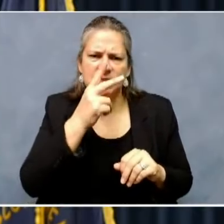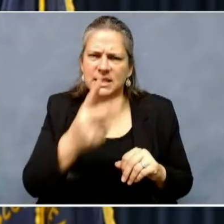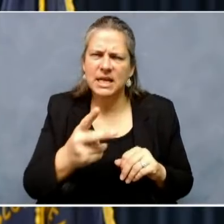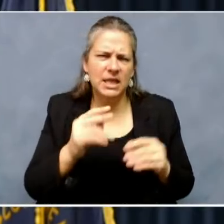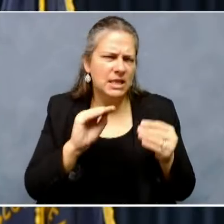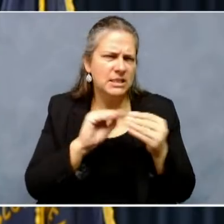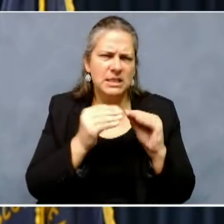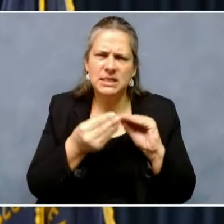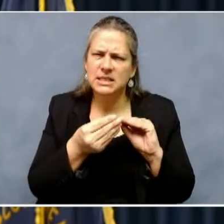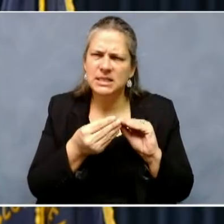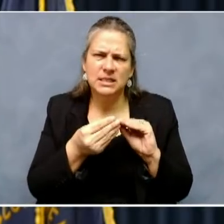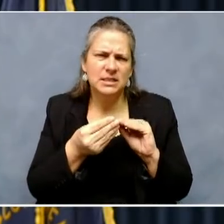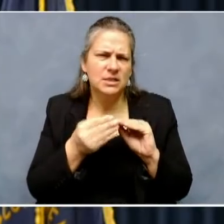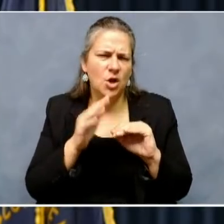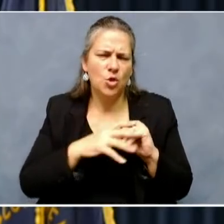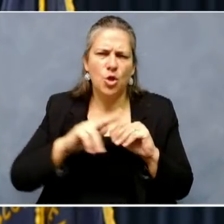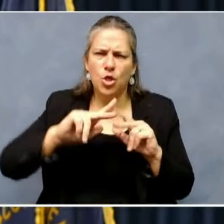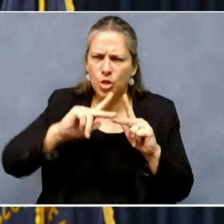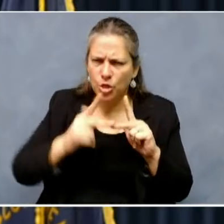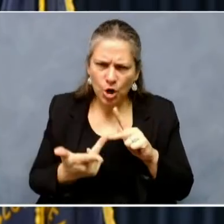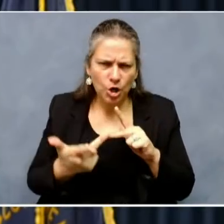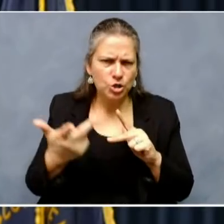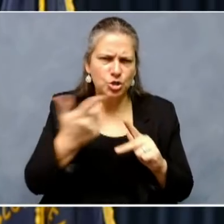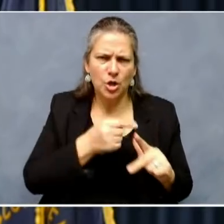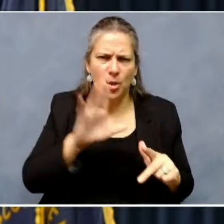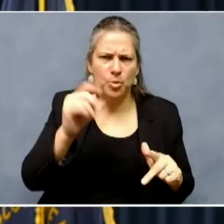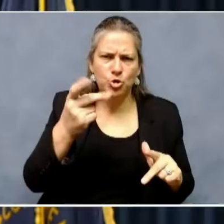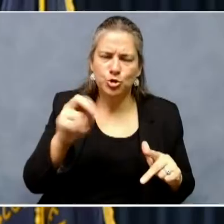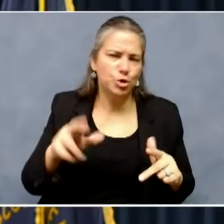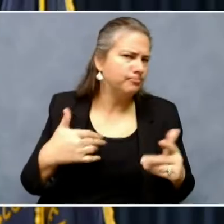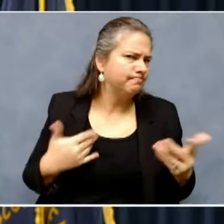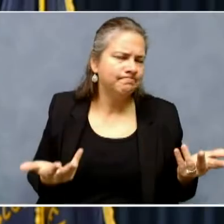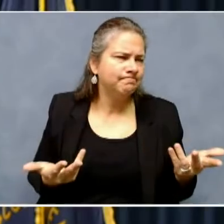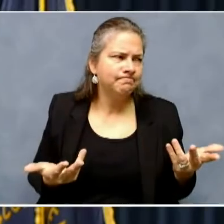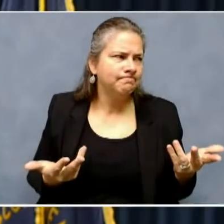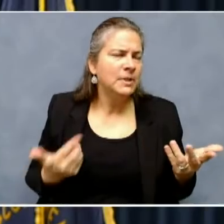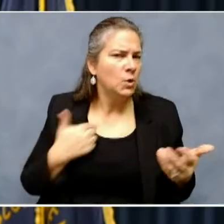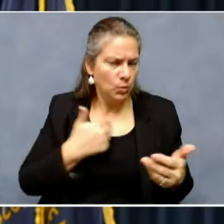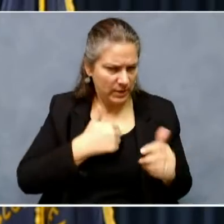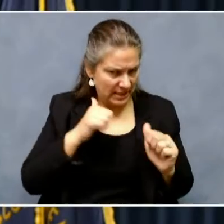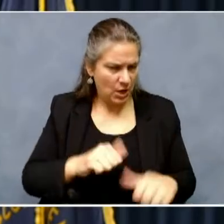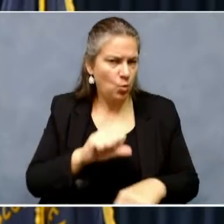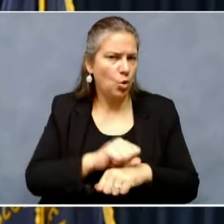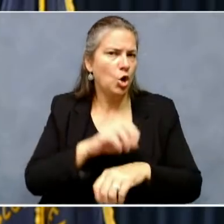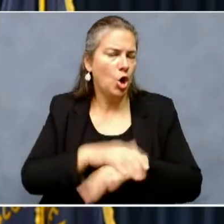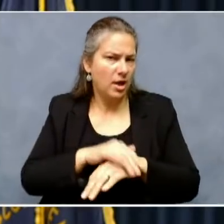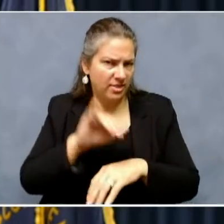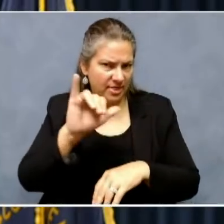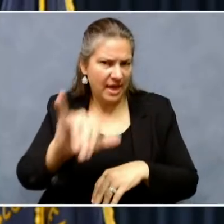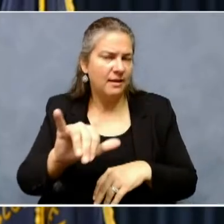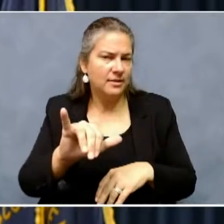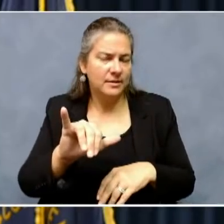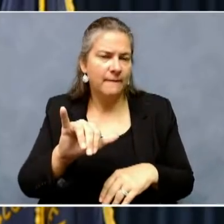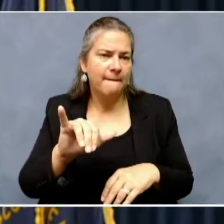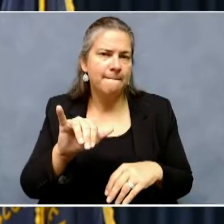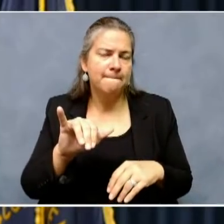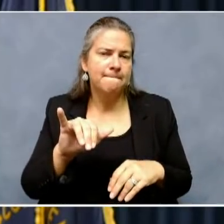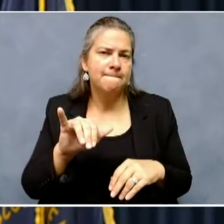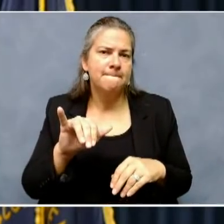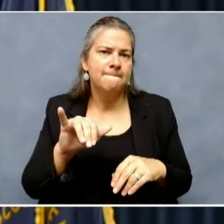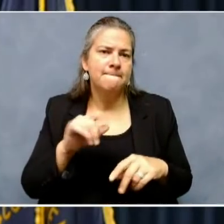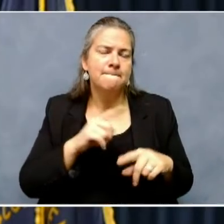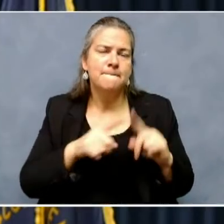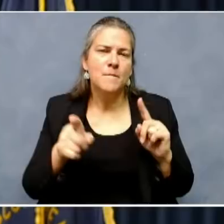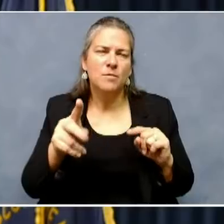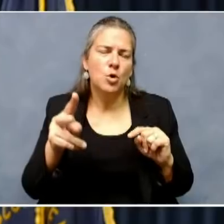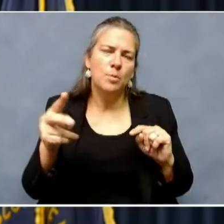on the 3rd dose yet on the booster. That's something that we can work on getting, but I think you when you back it up, you'll